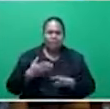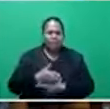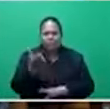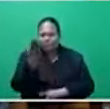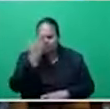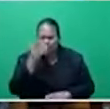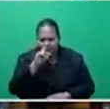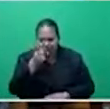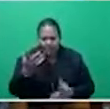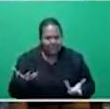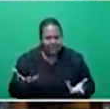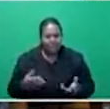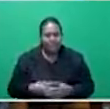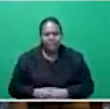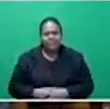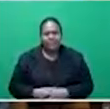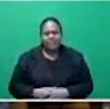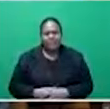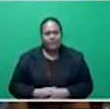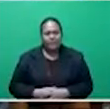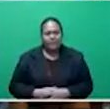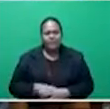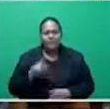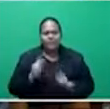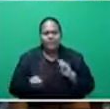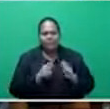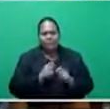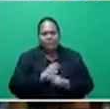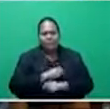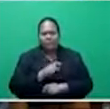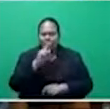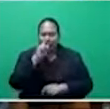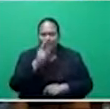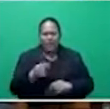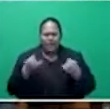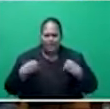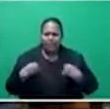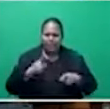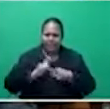it requires are extensive, and we pledged not to fast-track implementation in a